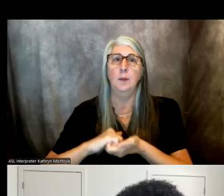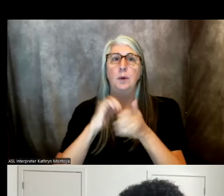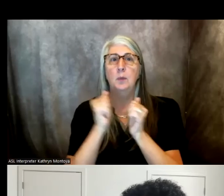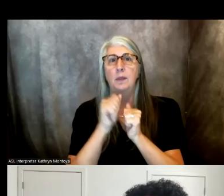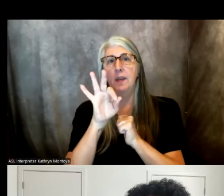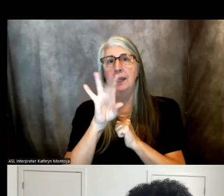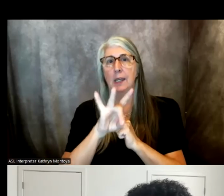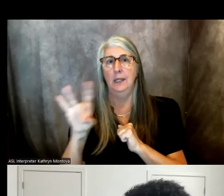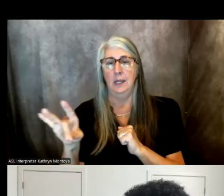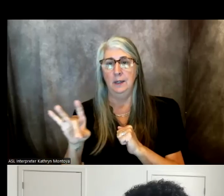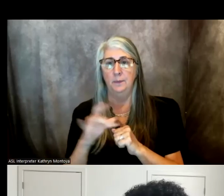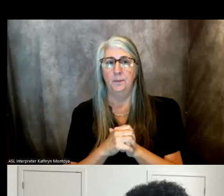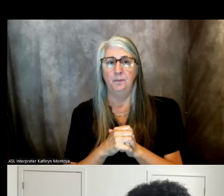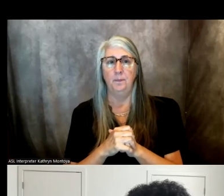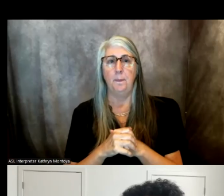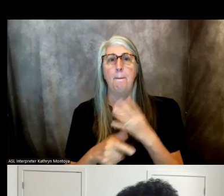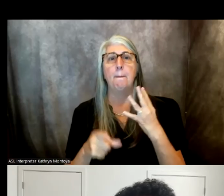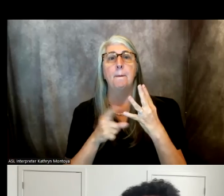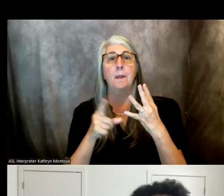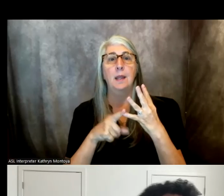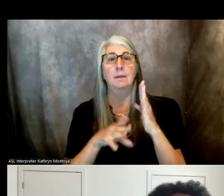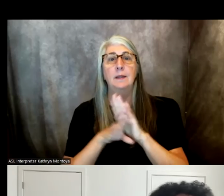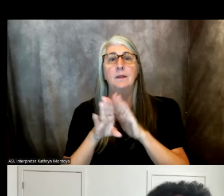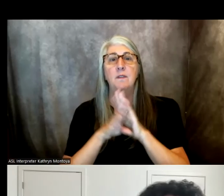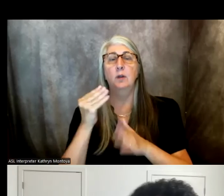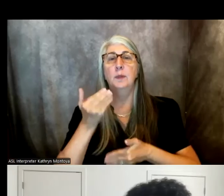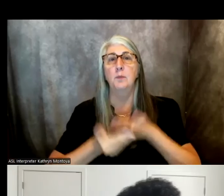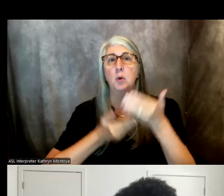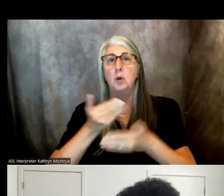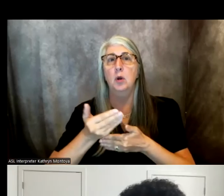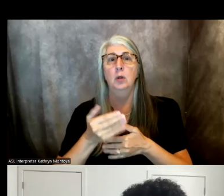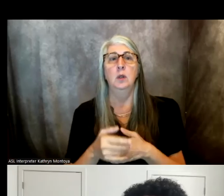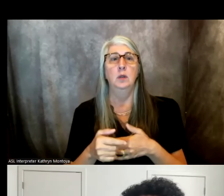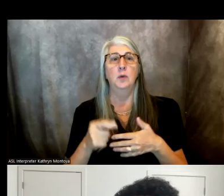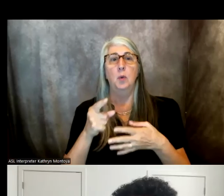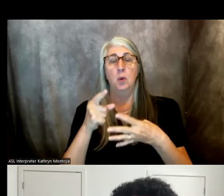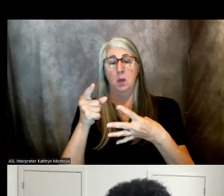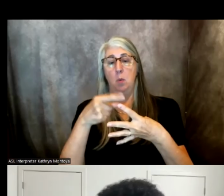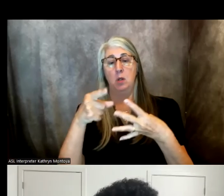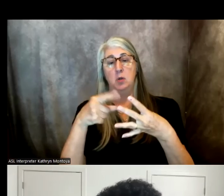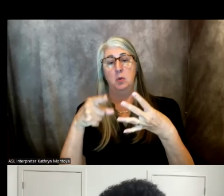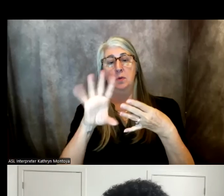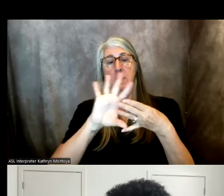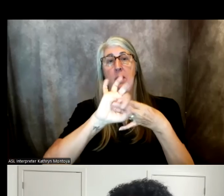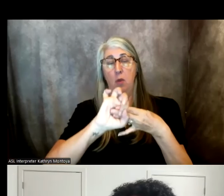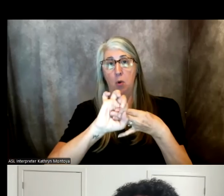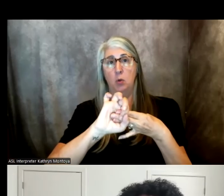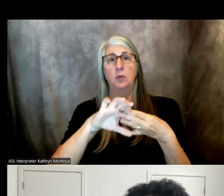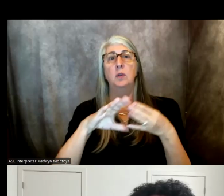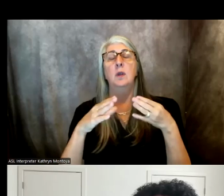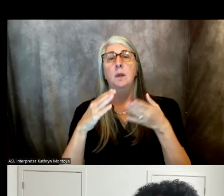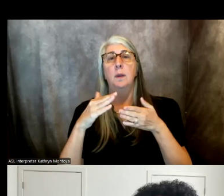988? And then lastly, developing protocol. So steps 1, 2, and 3, all of these activities really built toward number 4